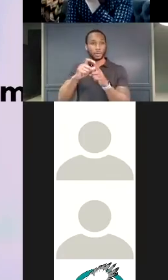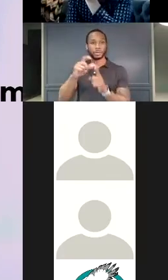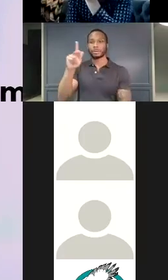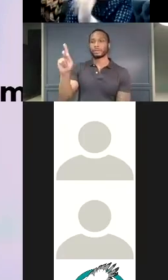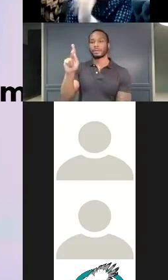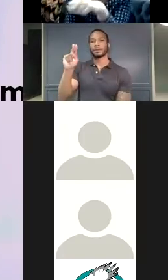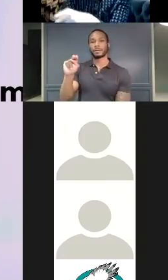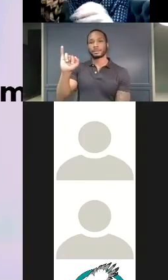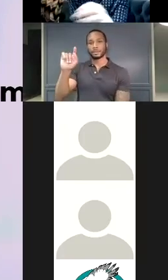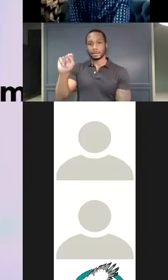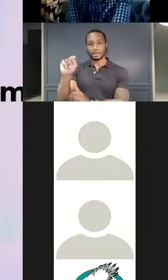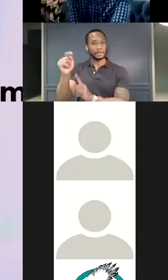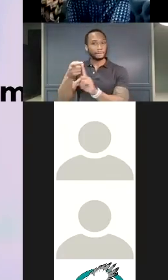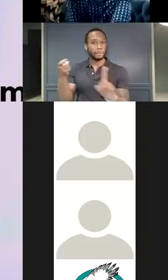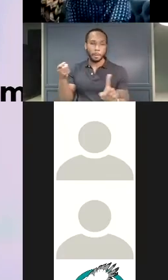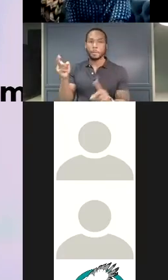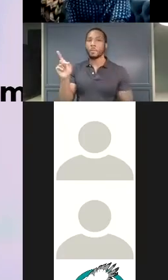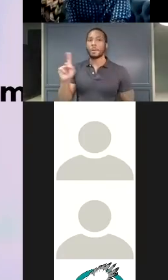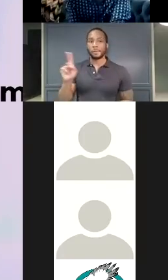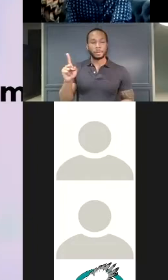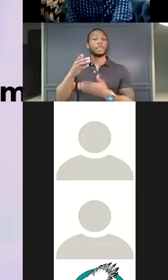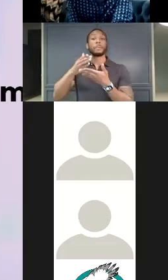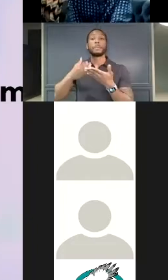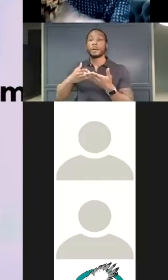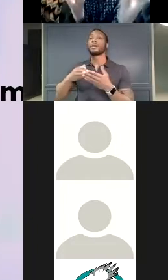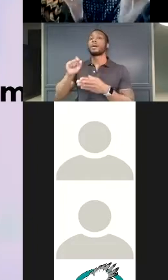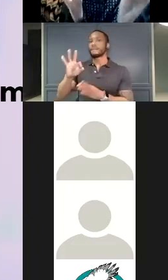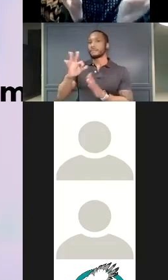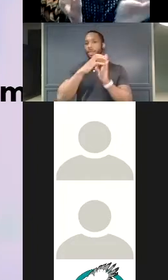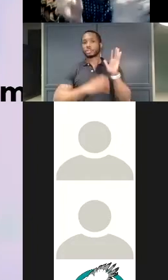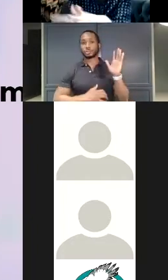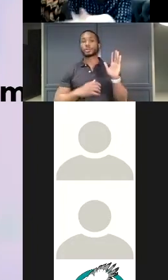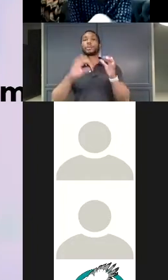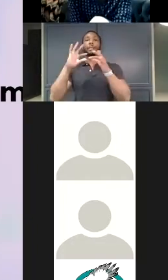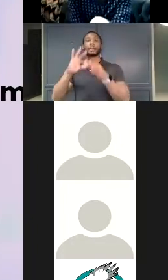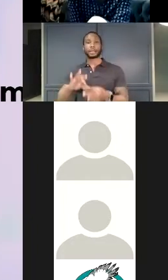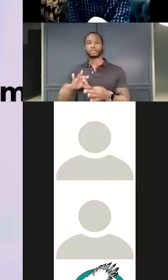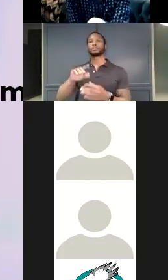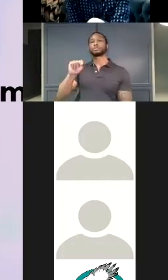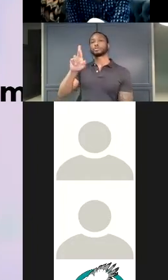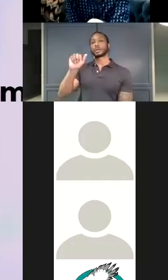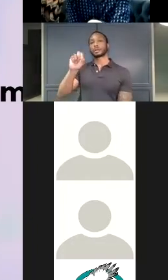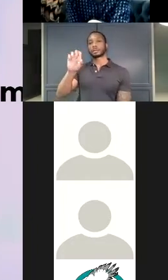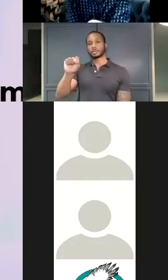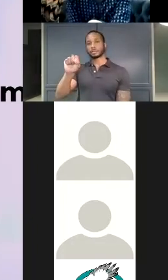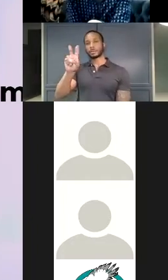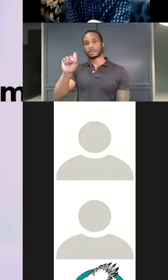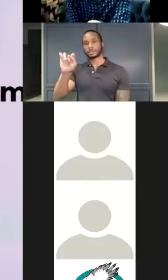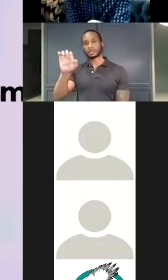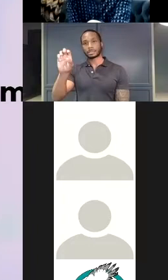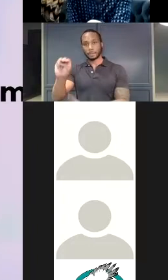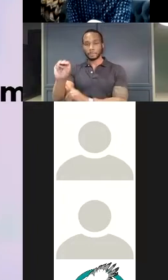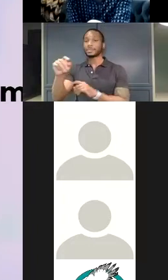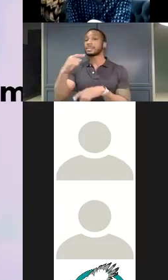from the part of the entry on transvestism that said that folks